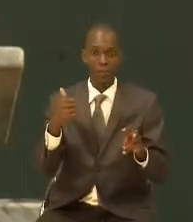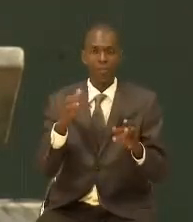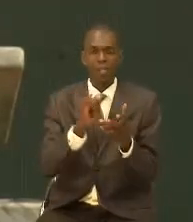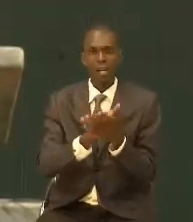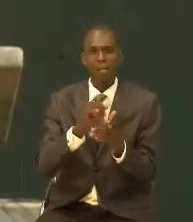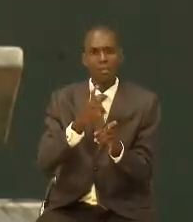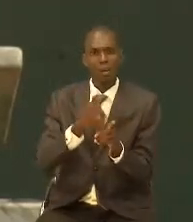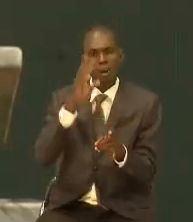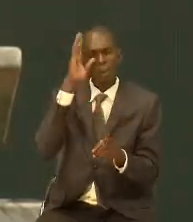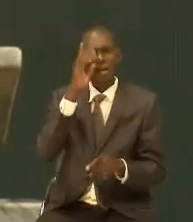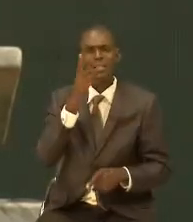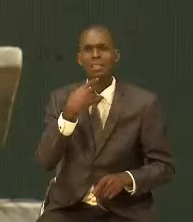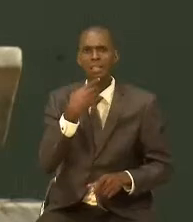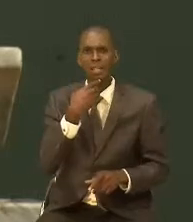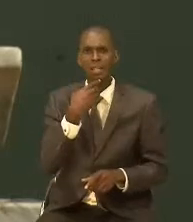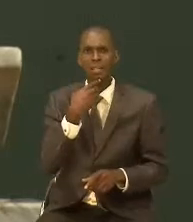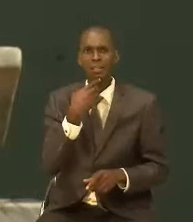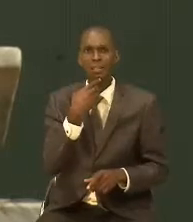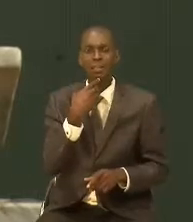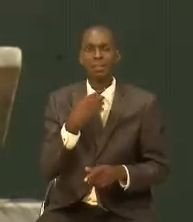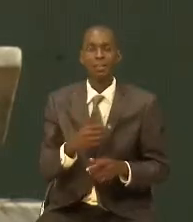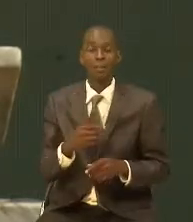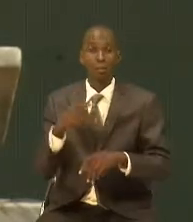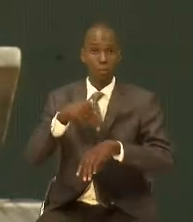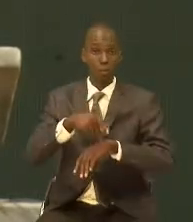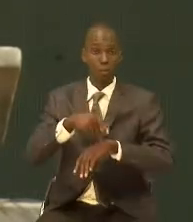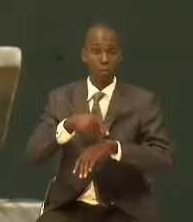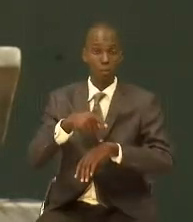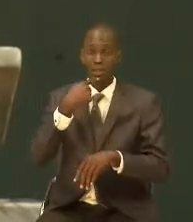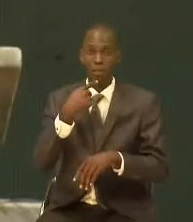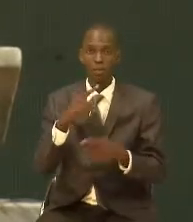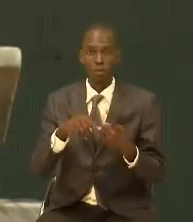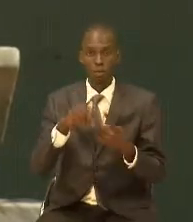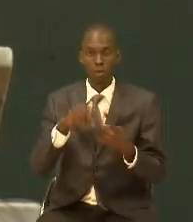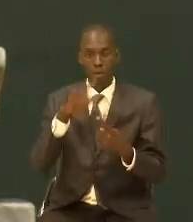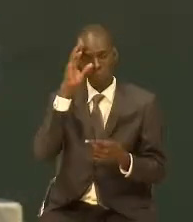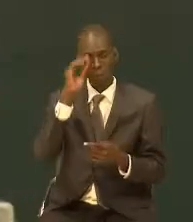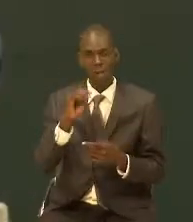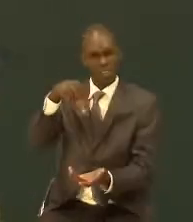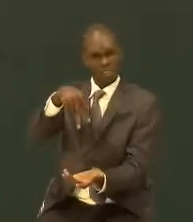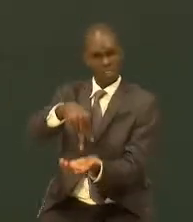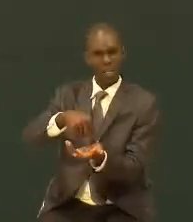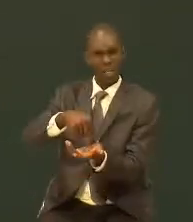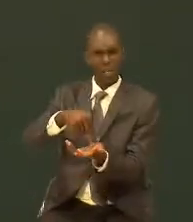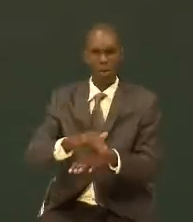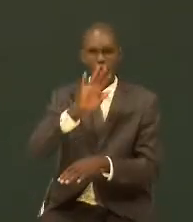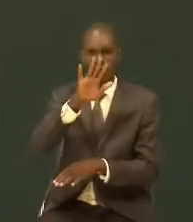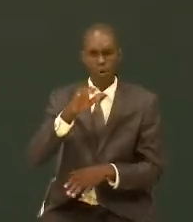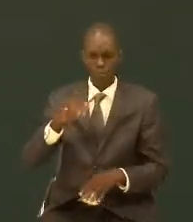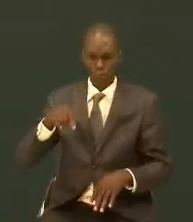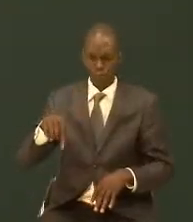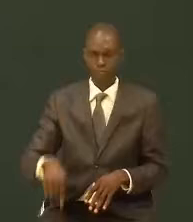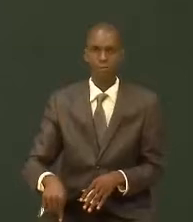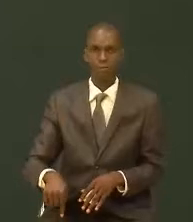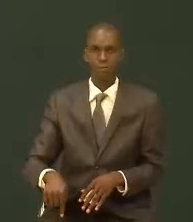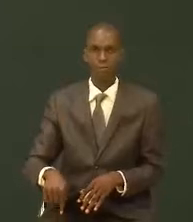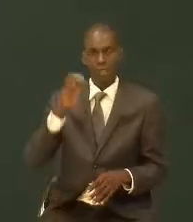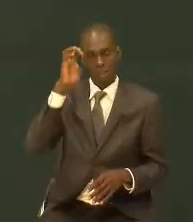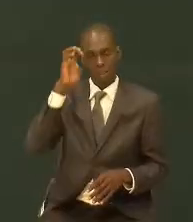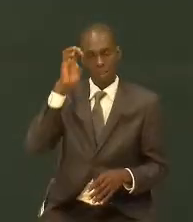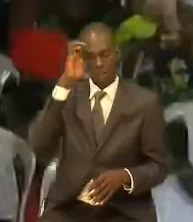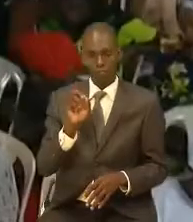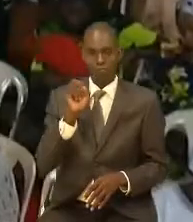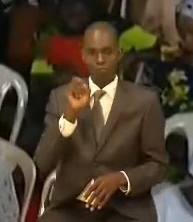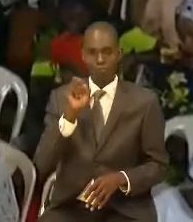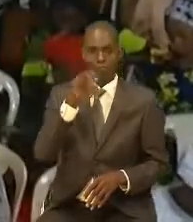voice, stand upright on thy feet. And he lived and walked.